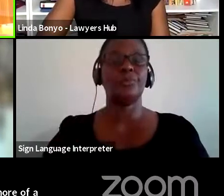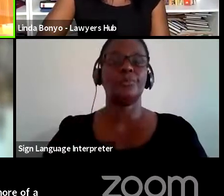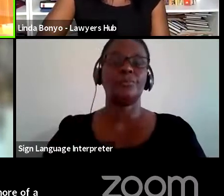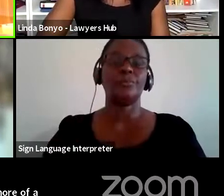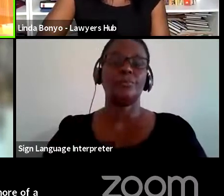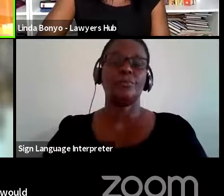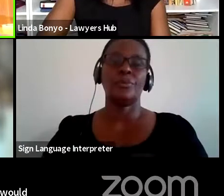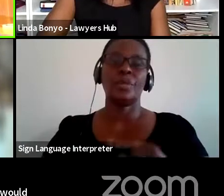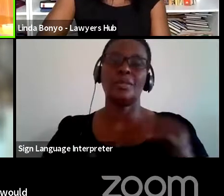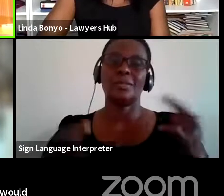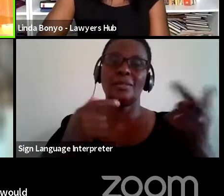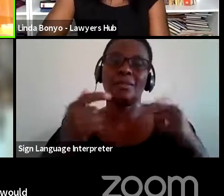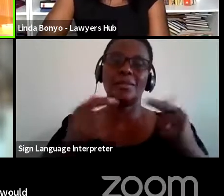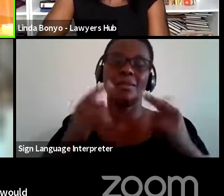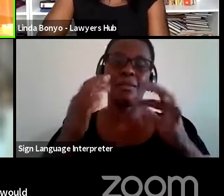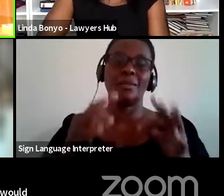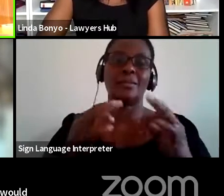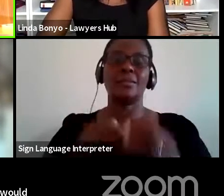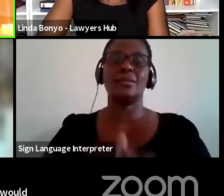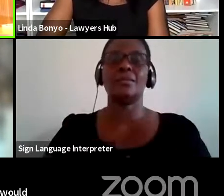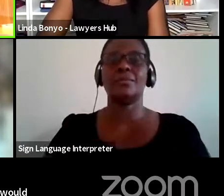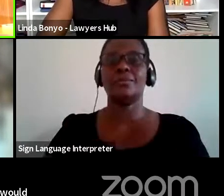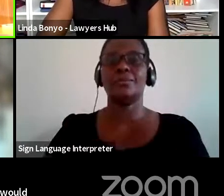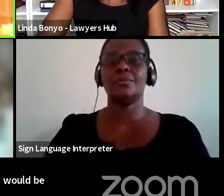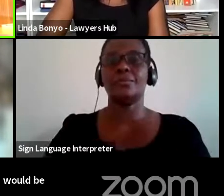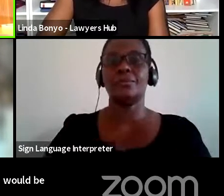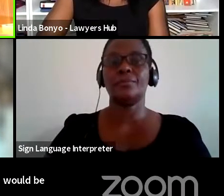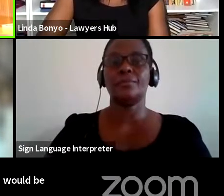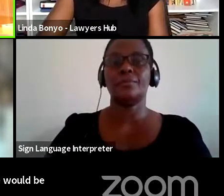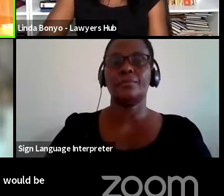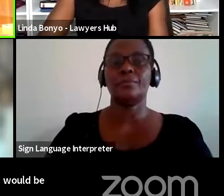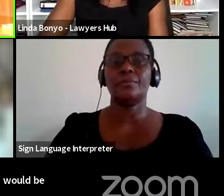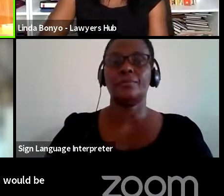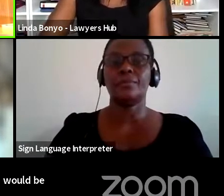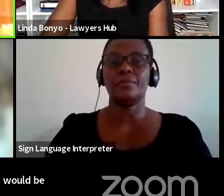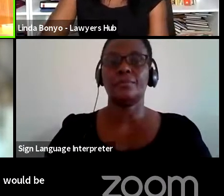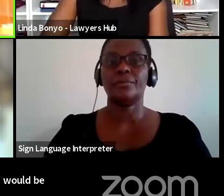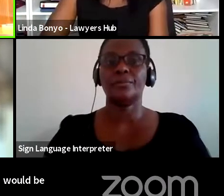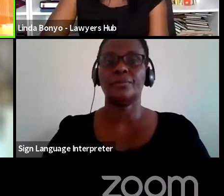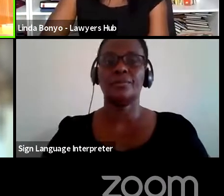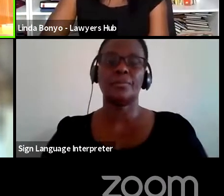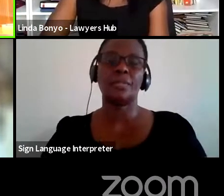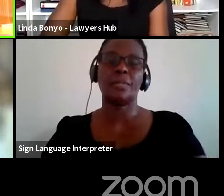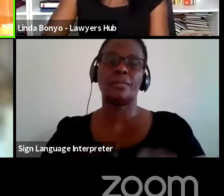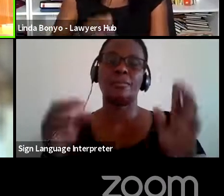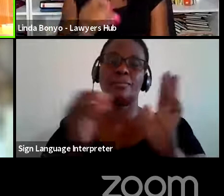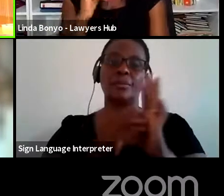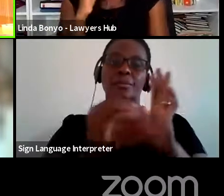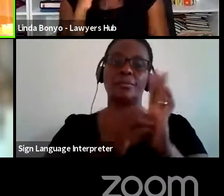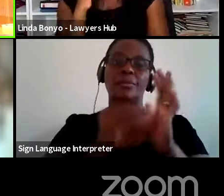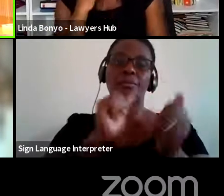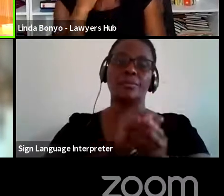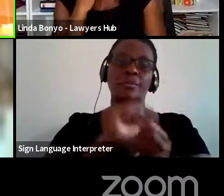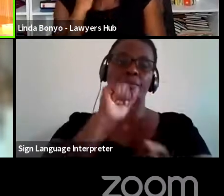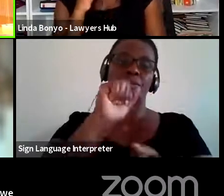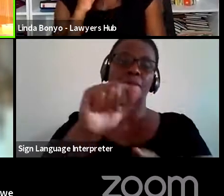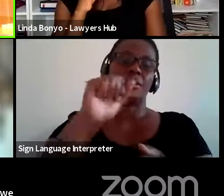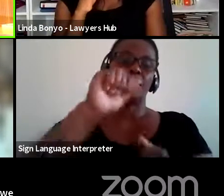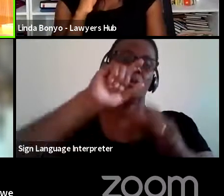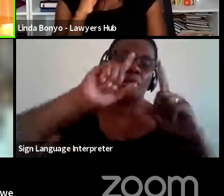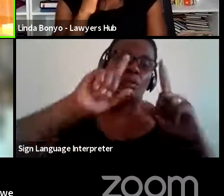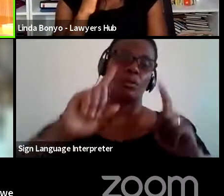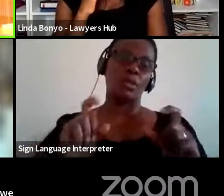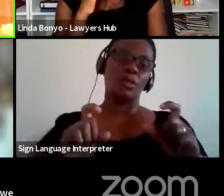those would be recorded. We set out 15 questions that we were interested